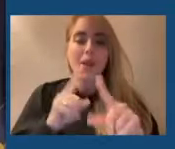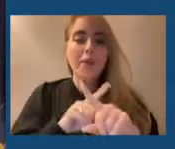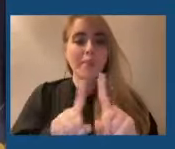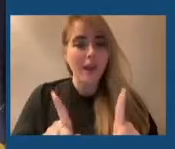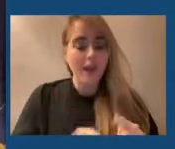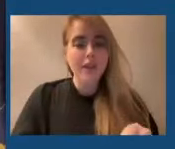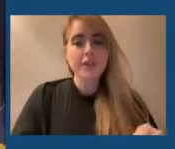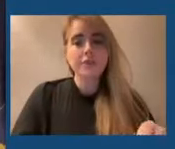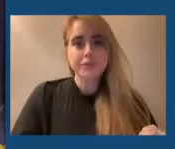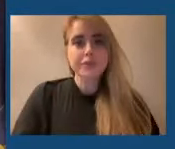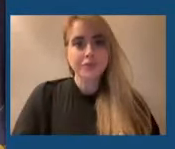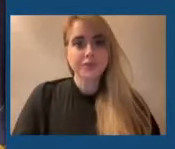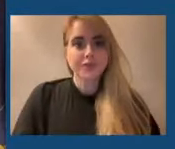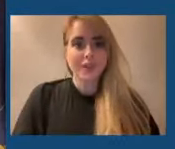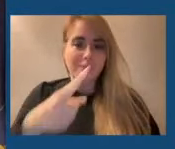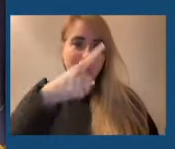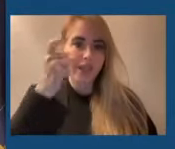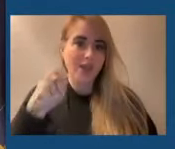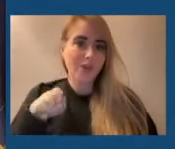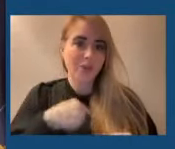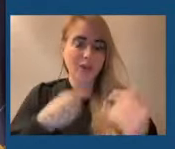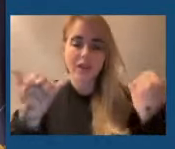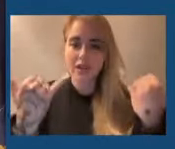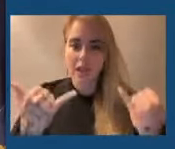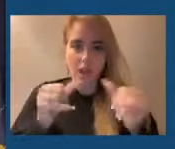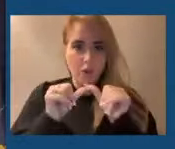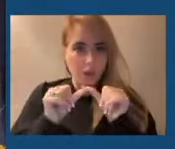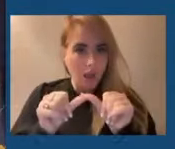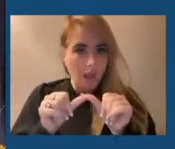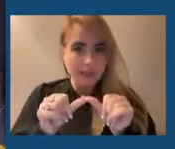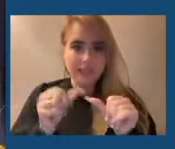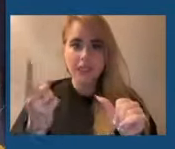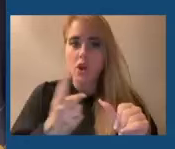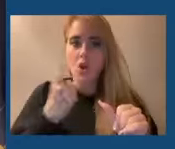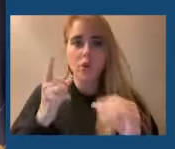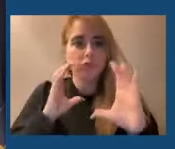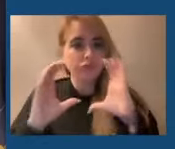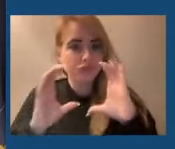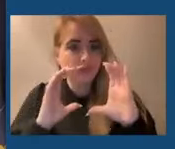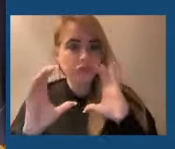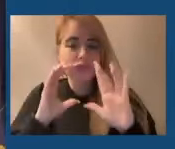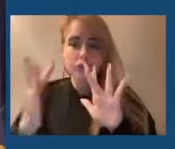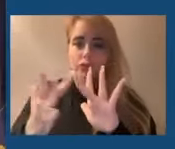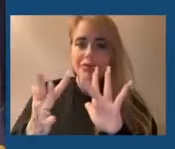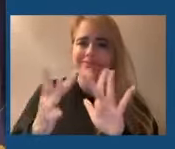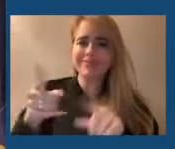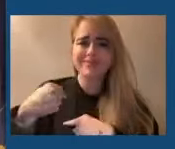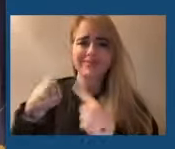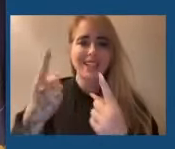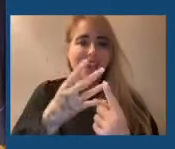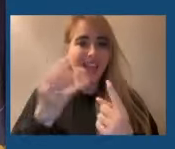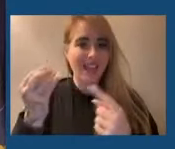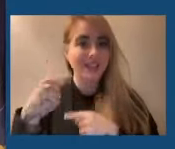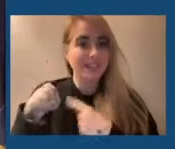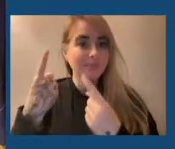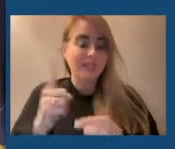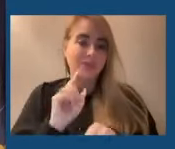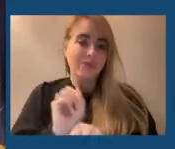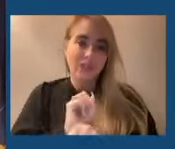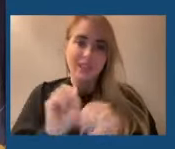because, you know, we are constantly in communication, and it has been a real